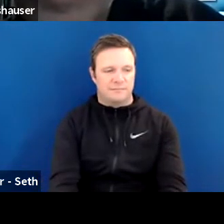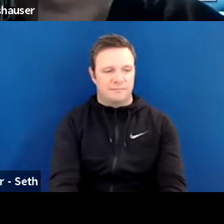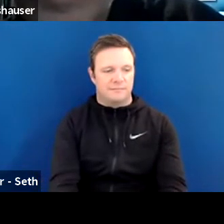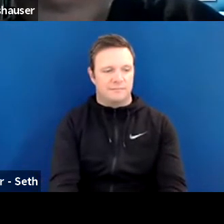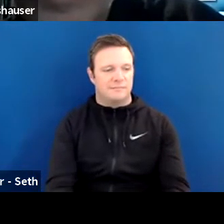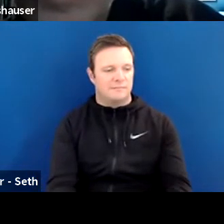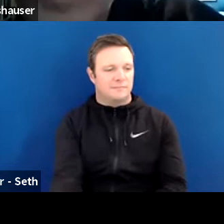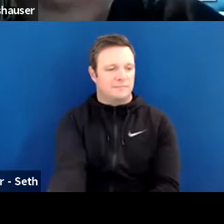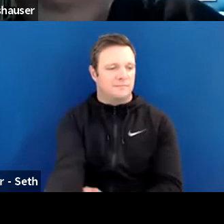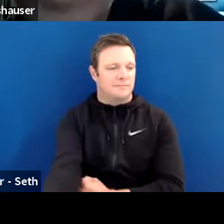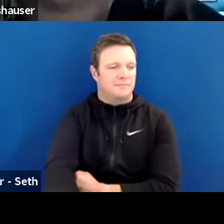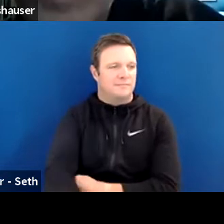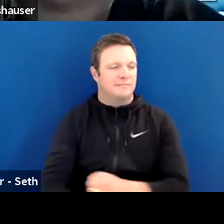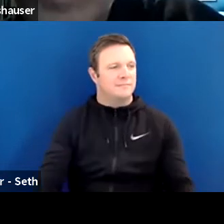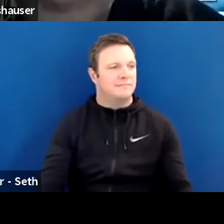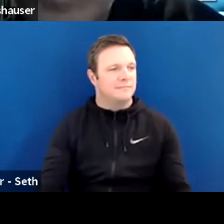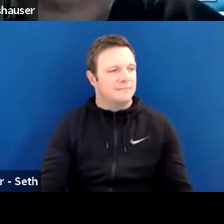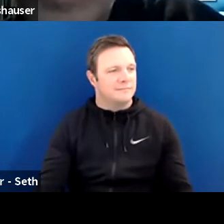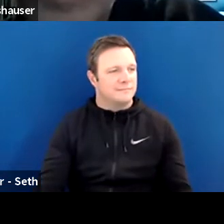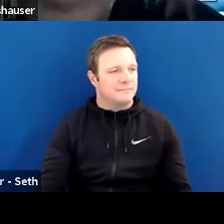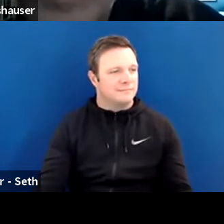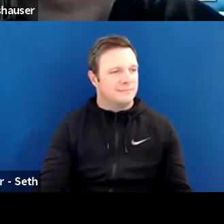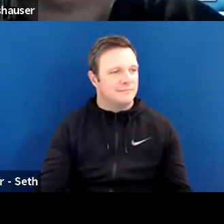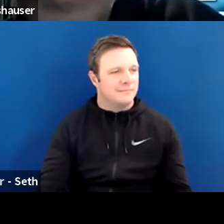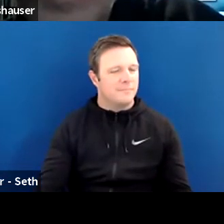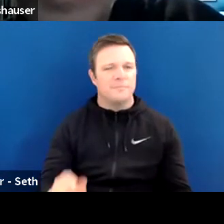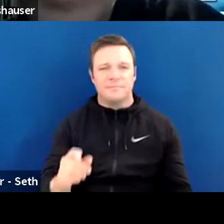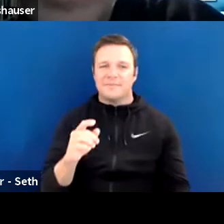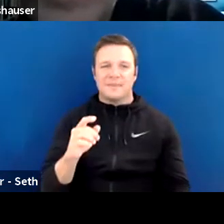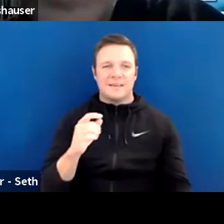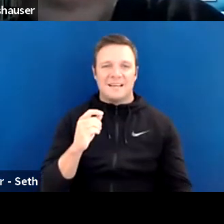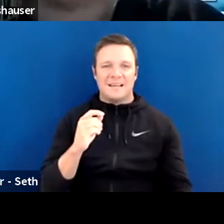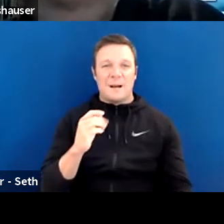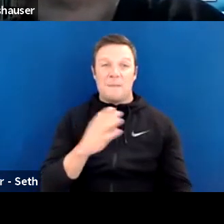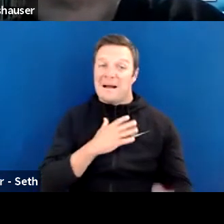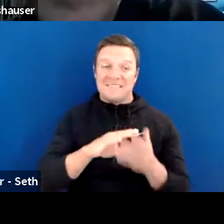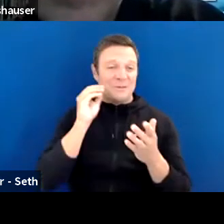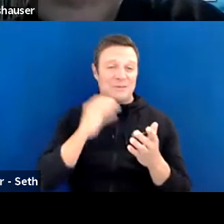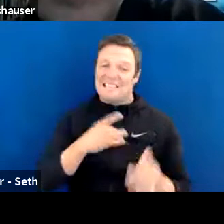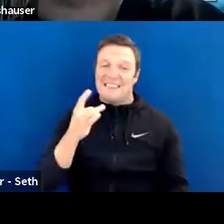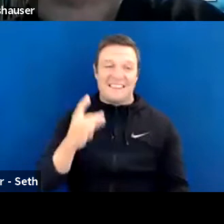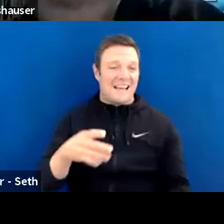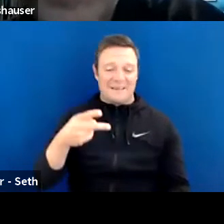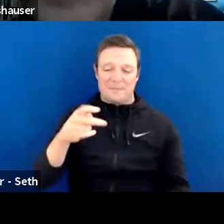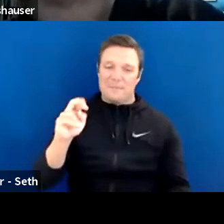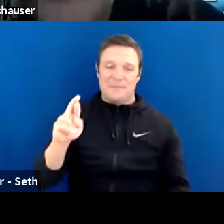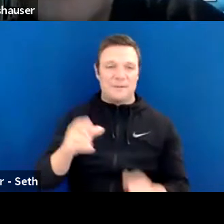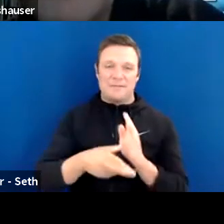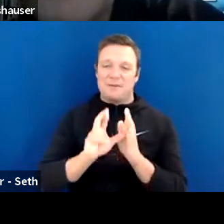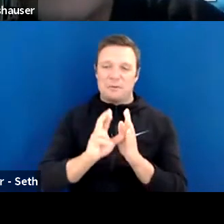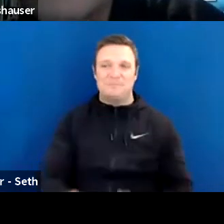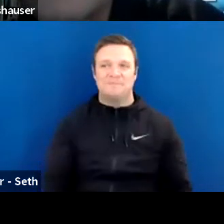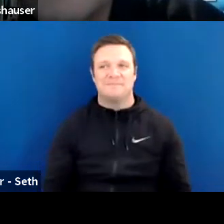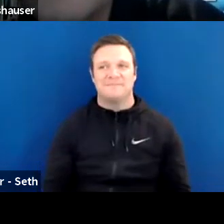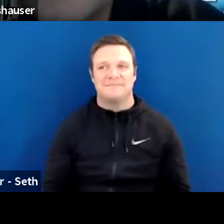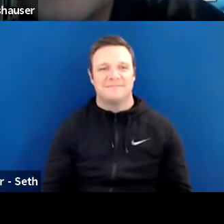I think I have a similar experience with the peer review, although my students did not like it. But I think it's not because of the peer review, it was mostly because they had to do the